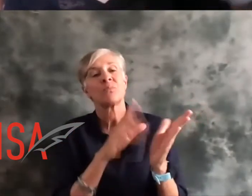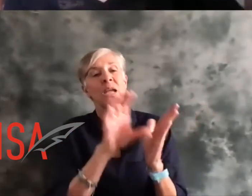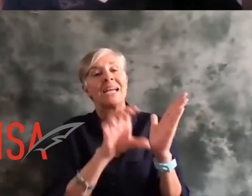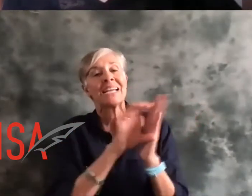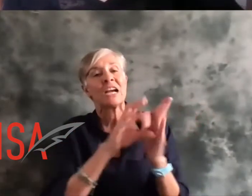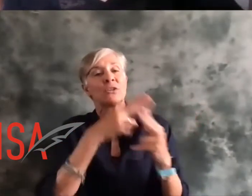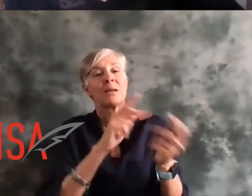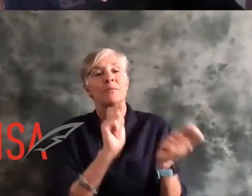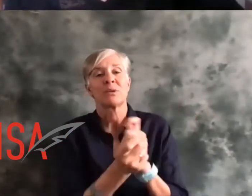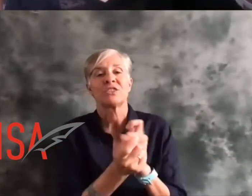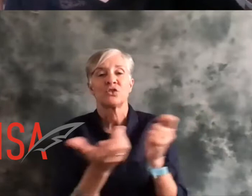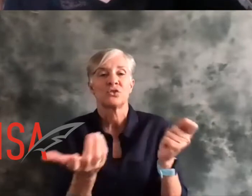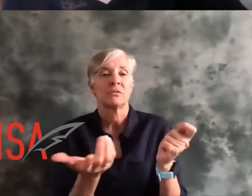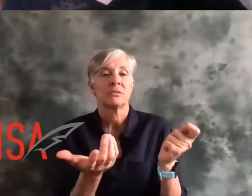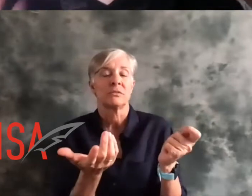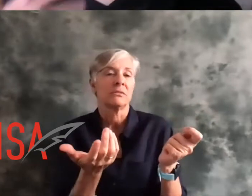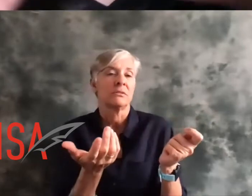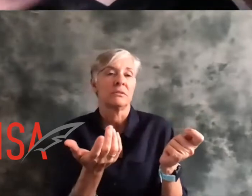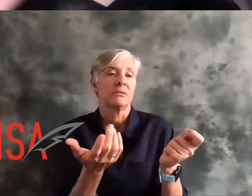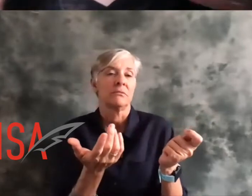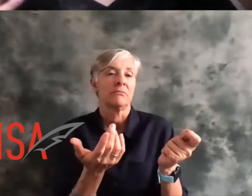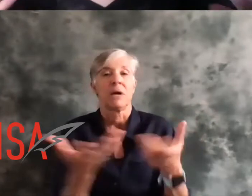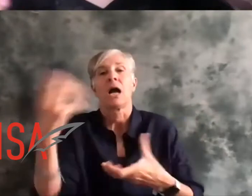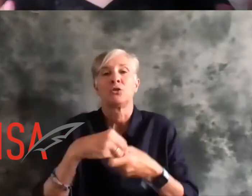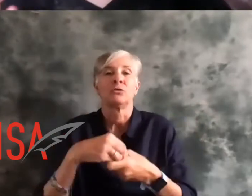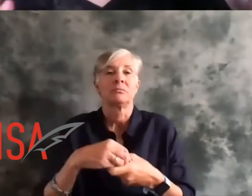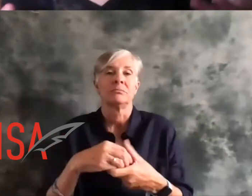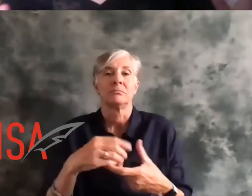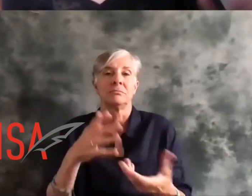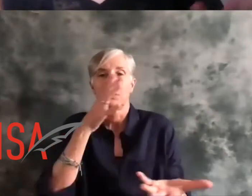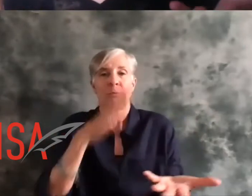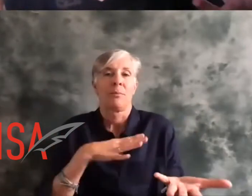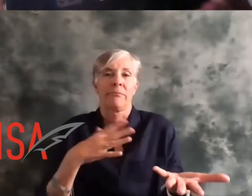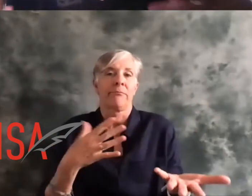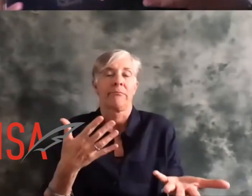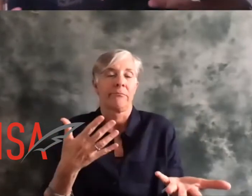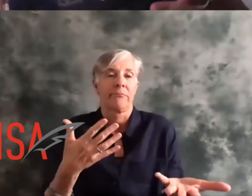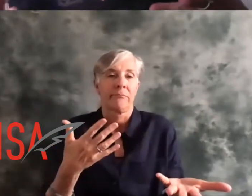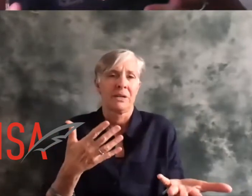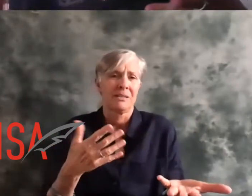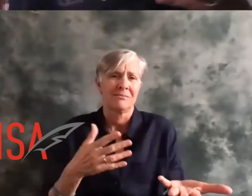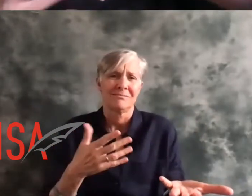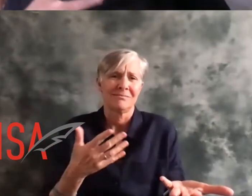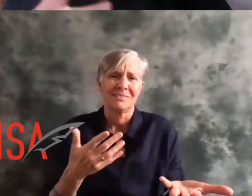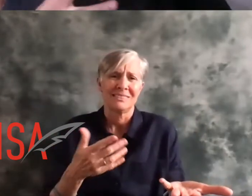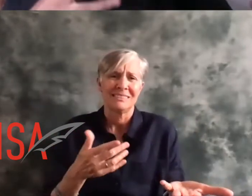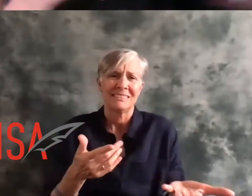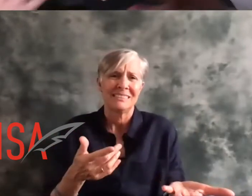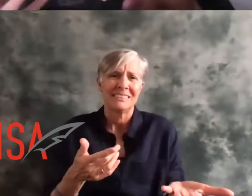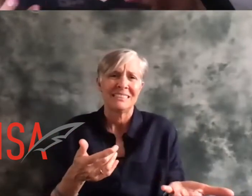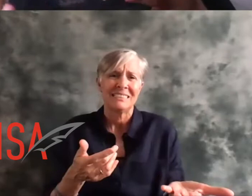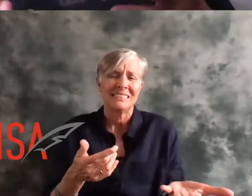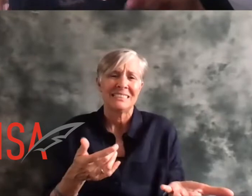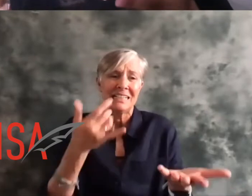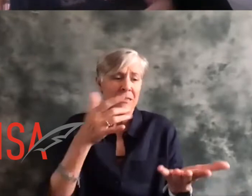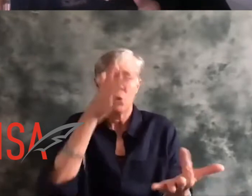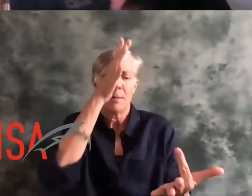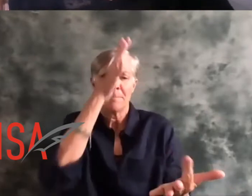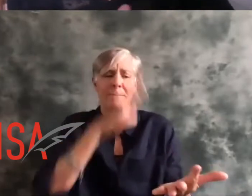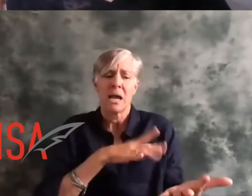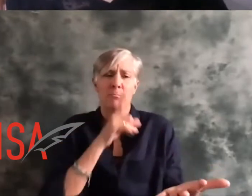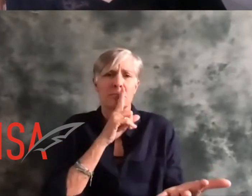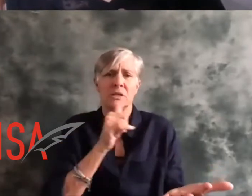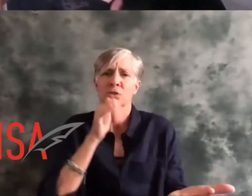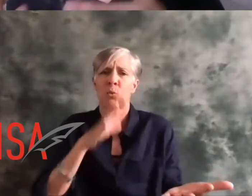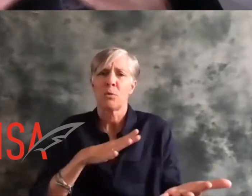character out and just hasn't incorporated who that person is at all. Like it's no longer a man, it's a woman. Okay,